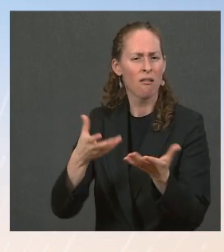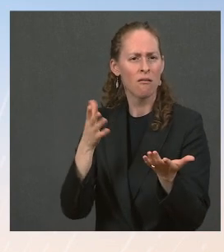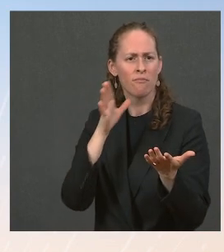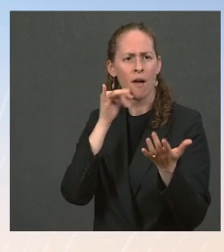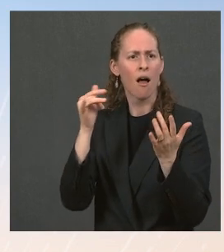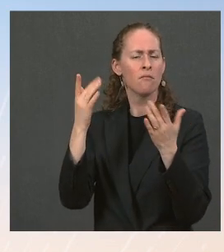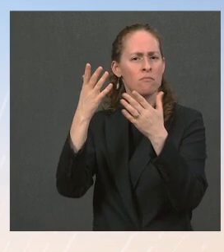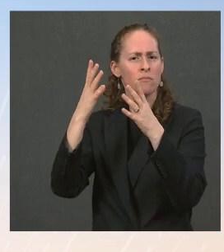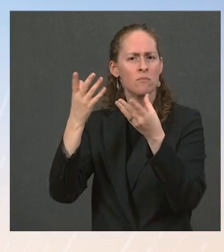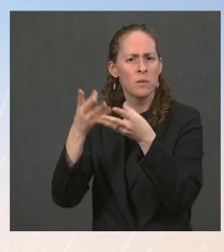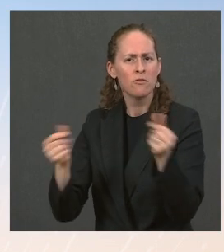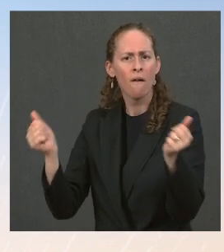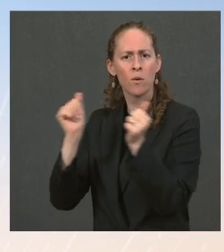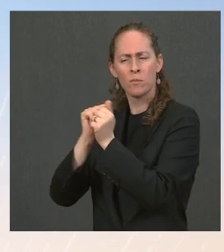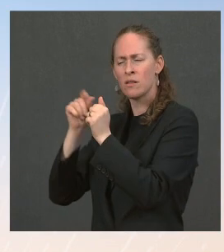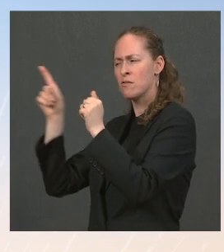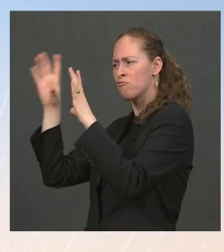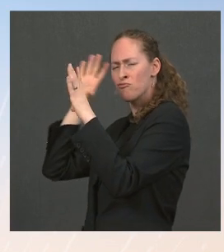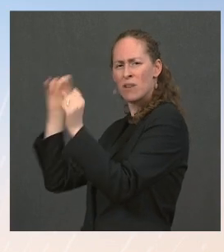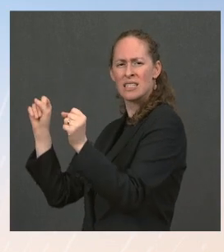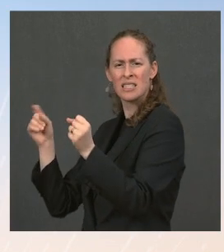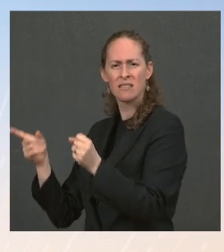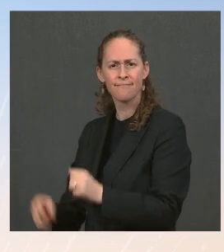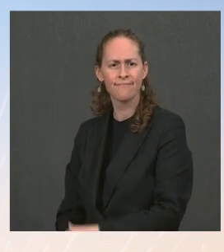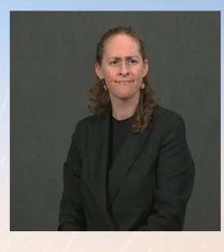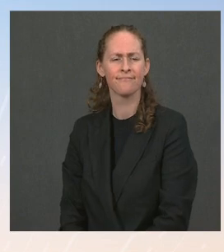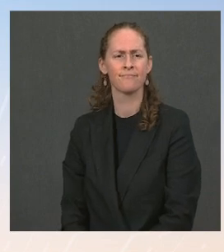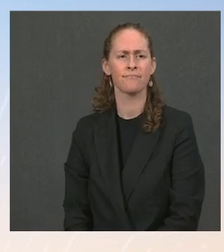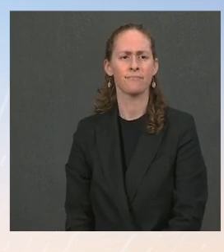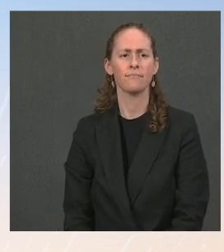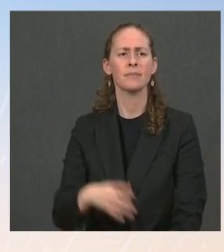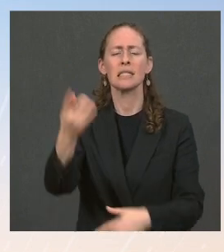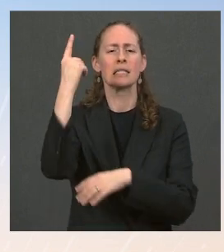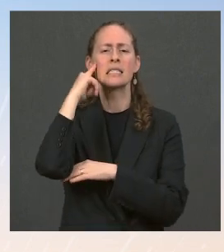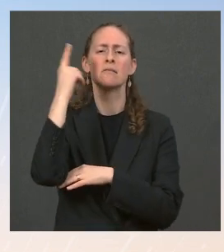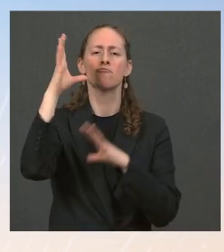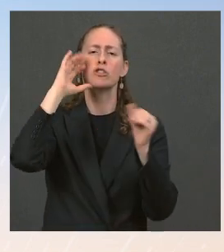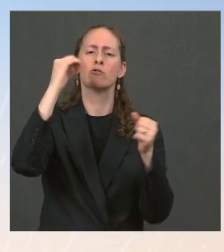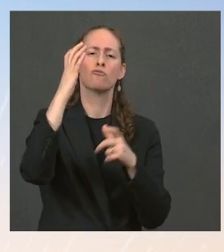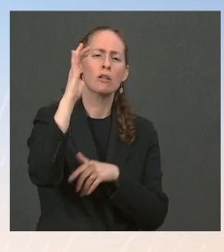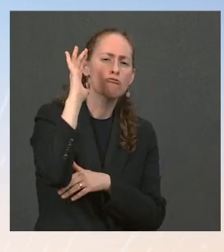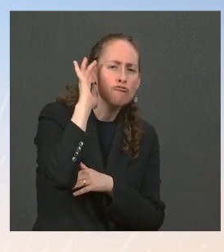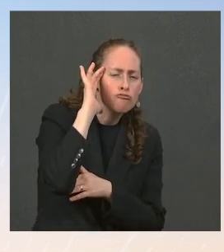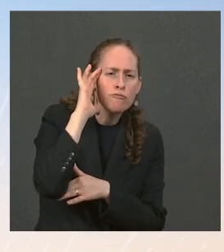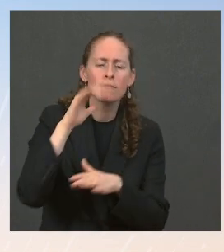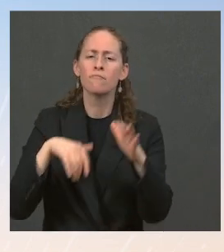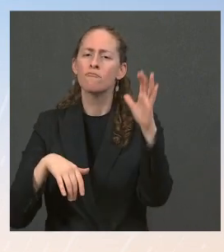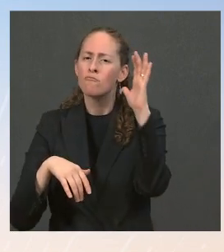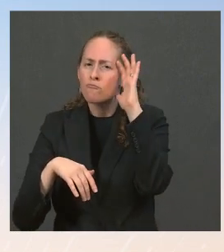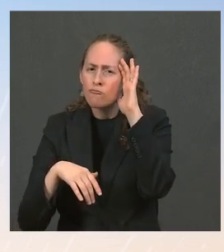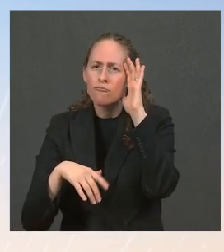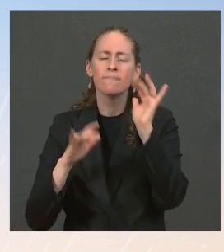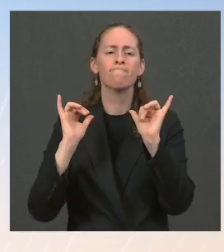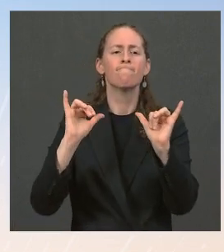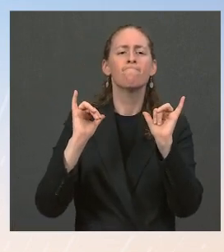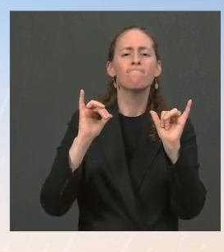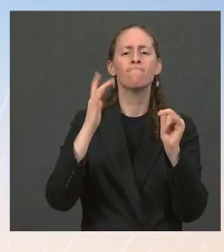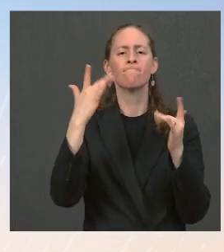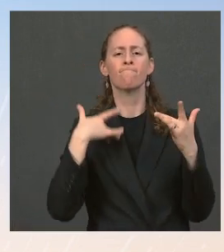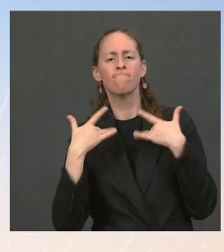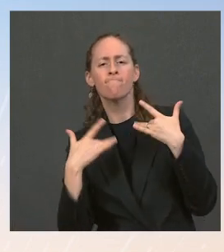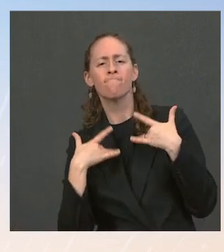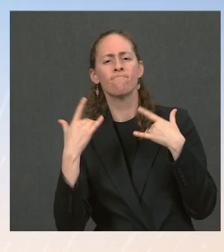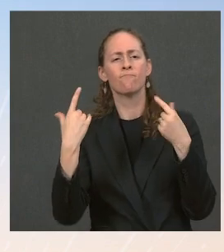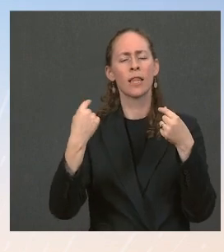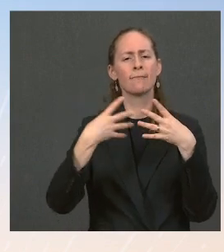of playing. Look, I think the president wants to hear from everybody on what they're most excited about, what concerns they may have,